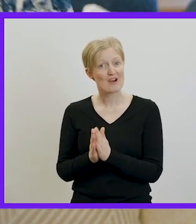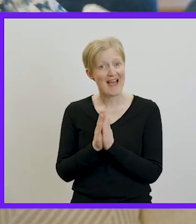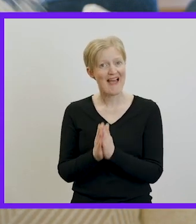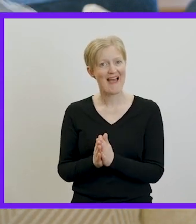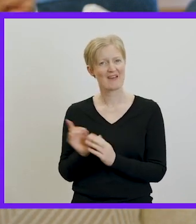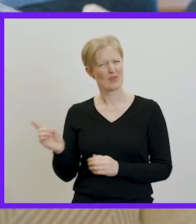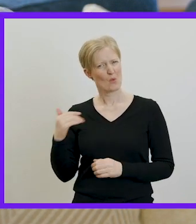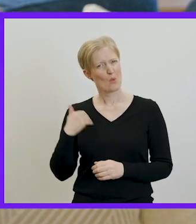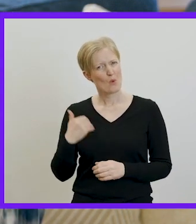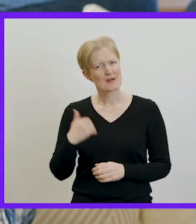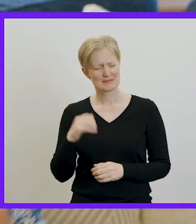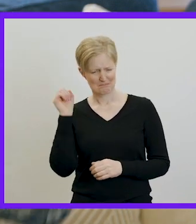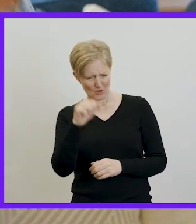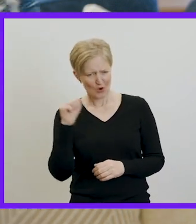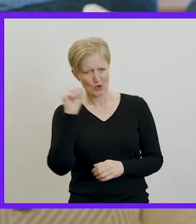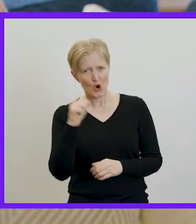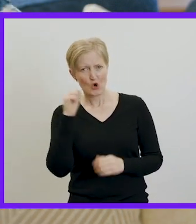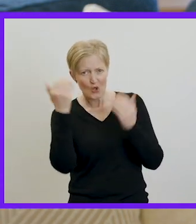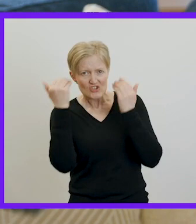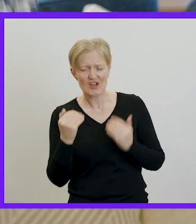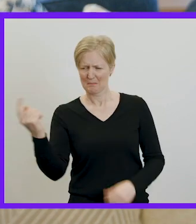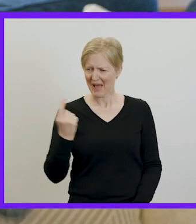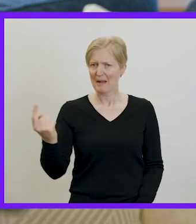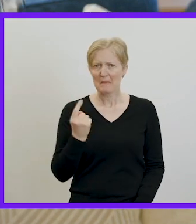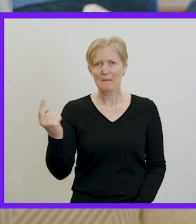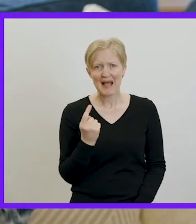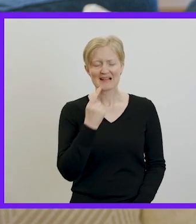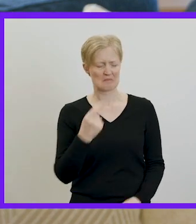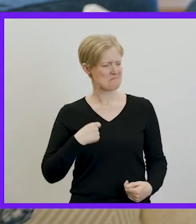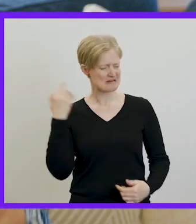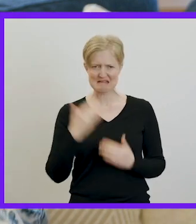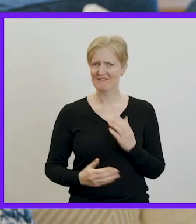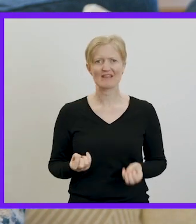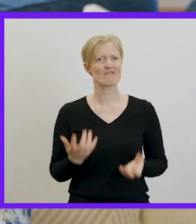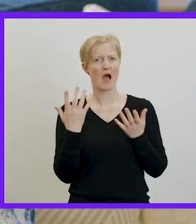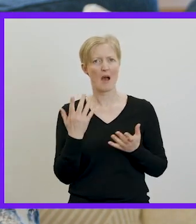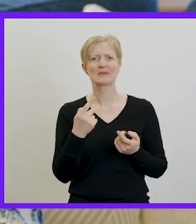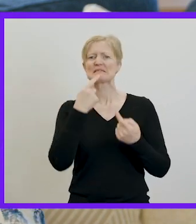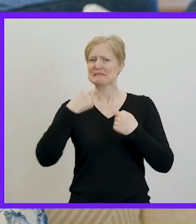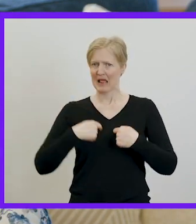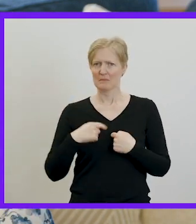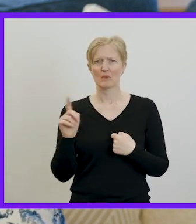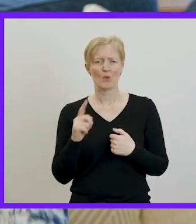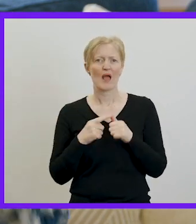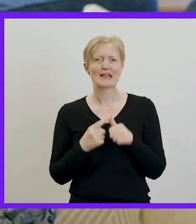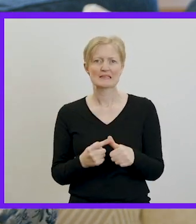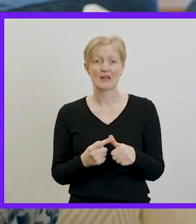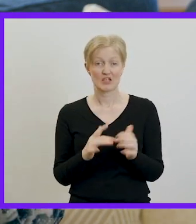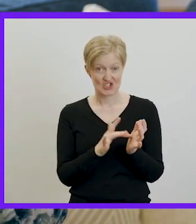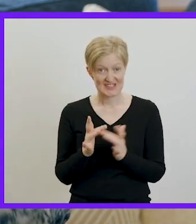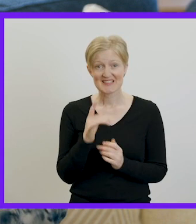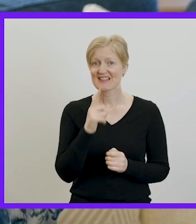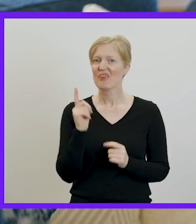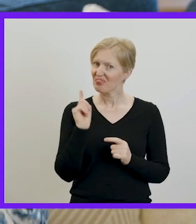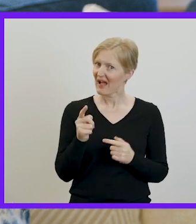widow that's banging on the door of the judge and banging and saying, I will not give up until you give me a reply. And Jesus